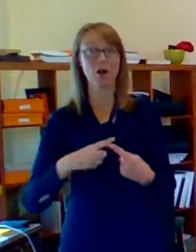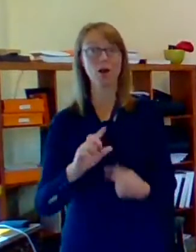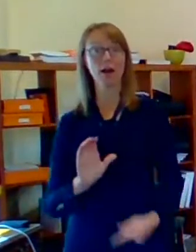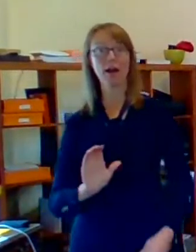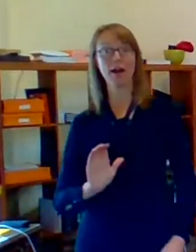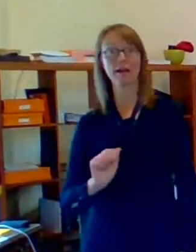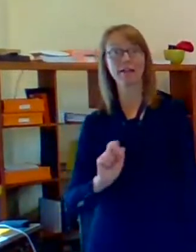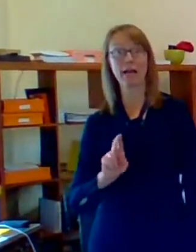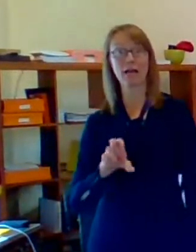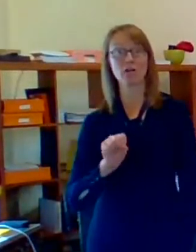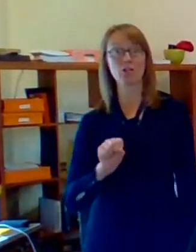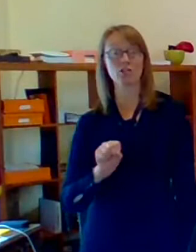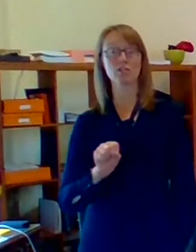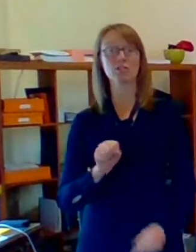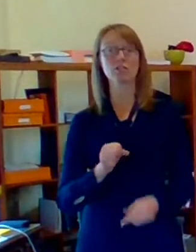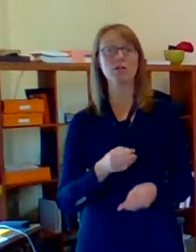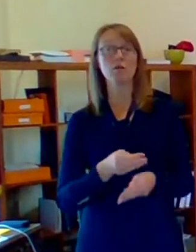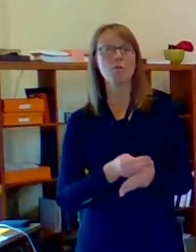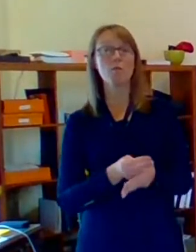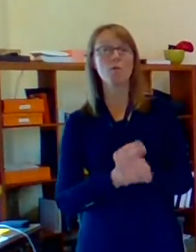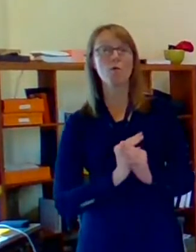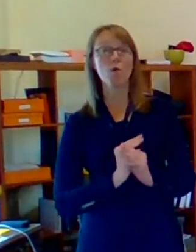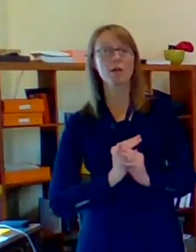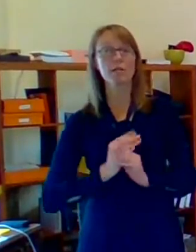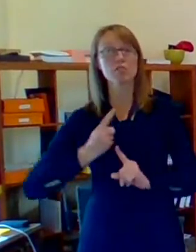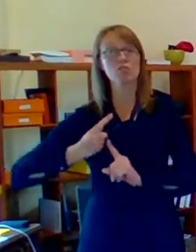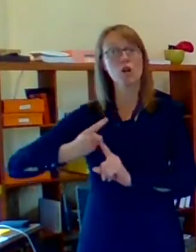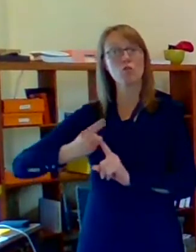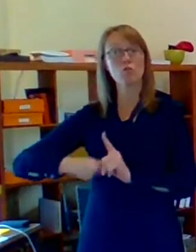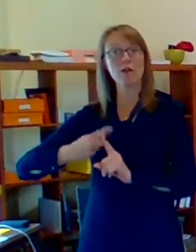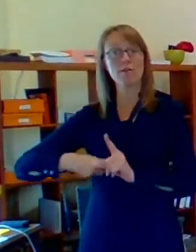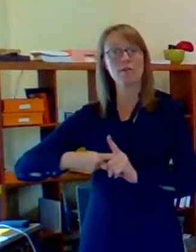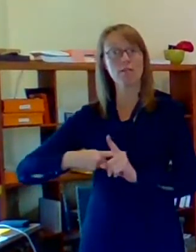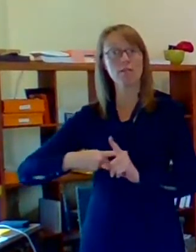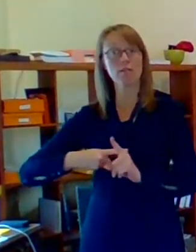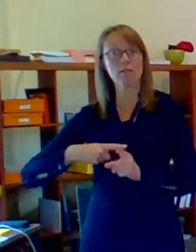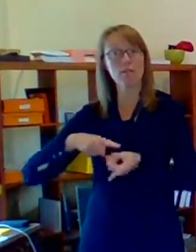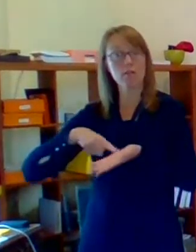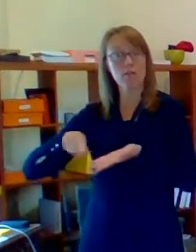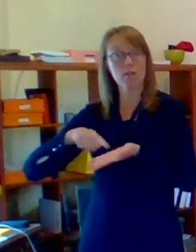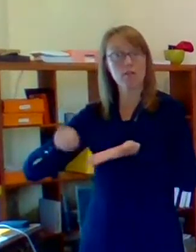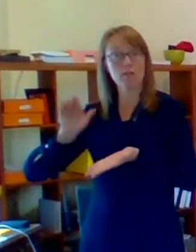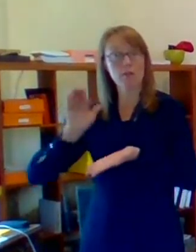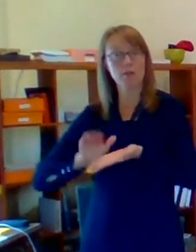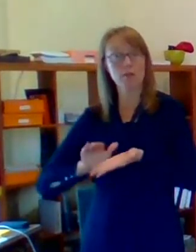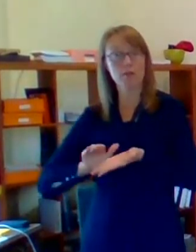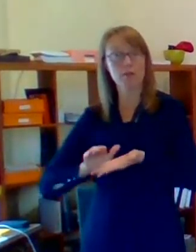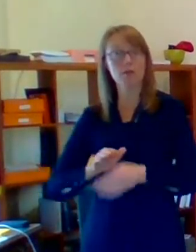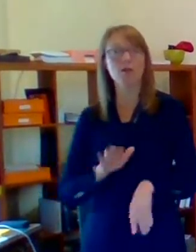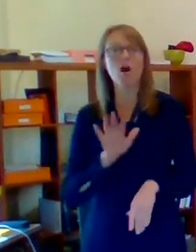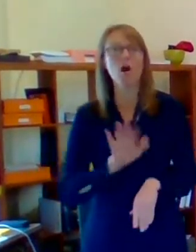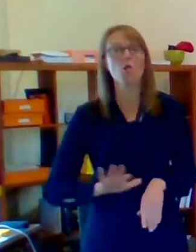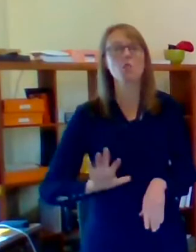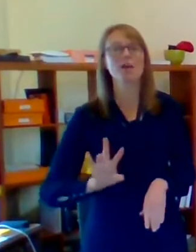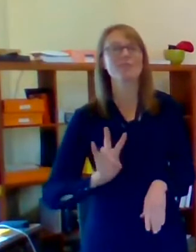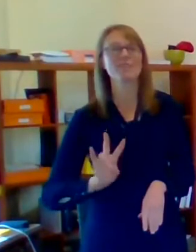on the numbers for our program. So, excuse me, about 700